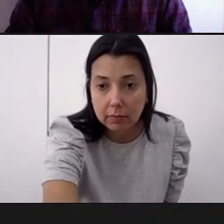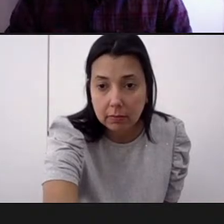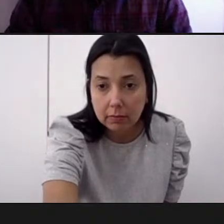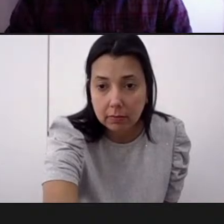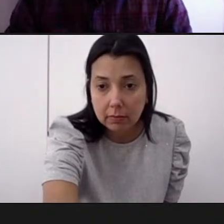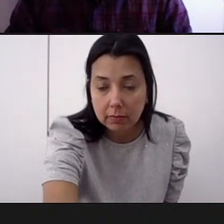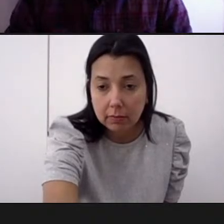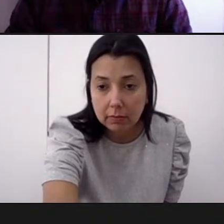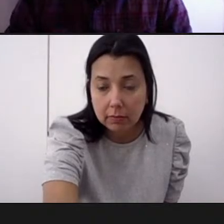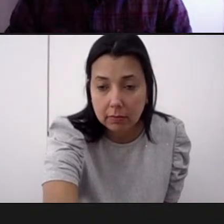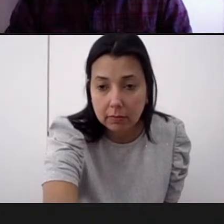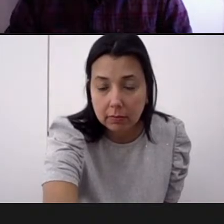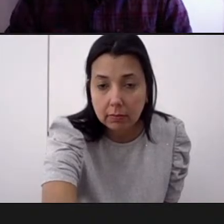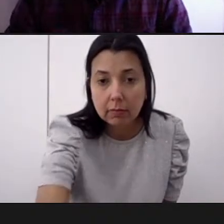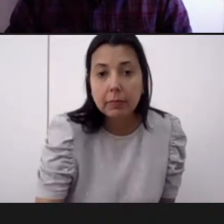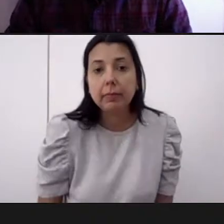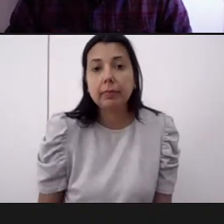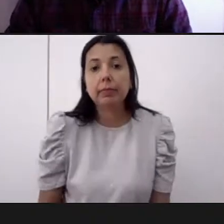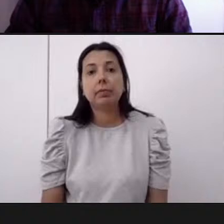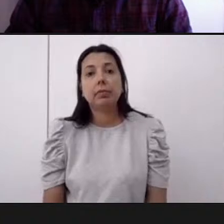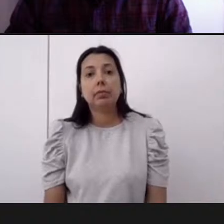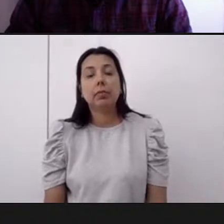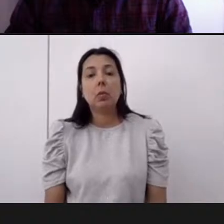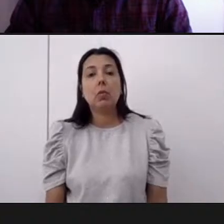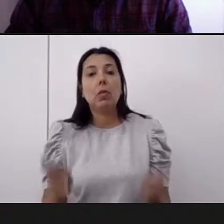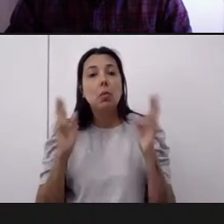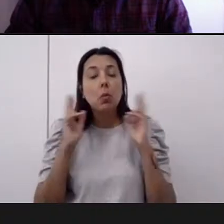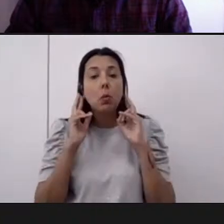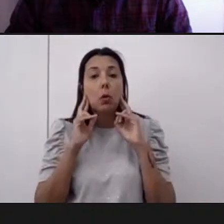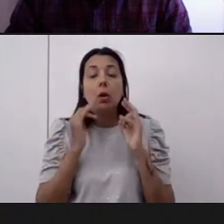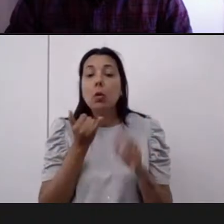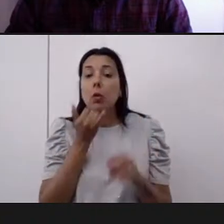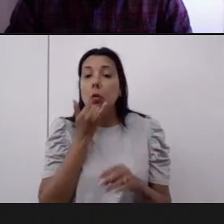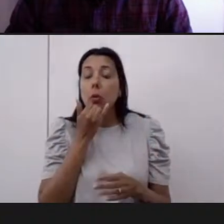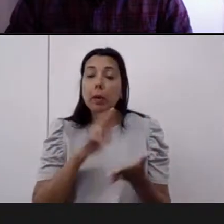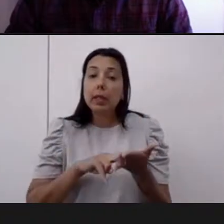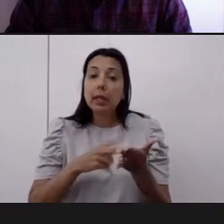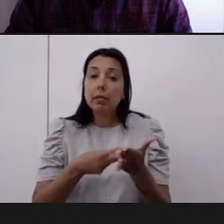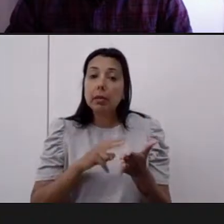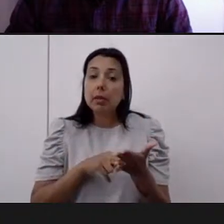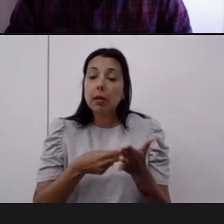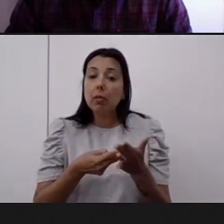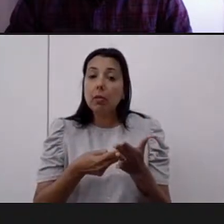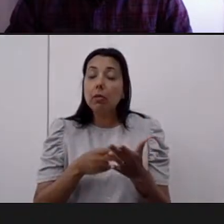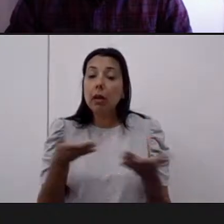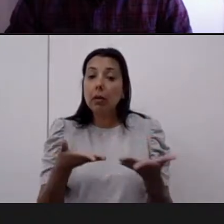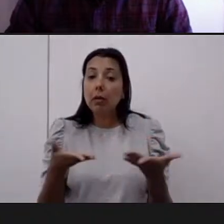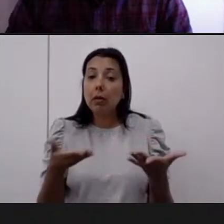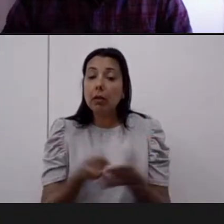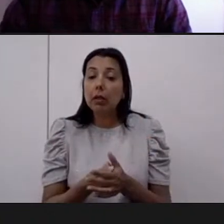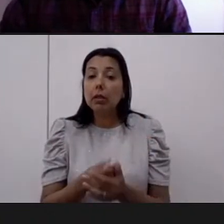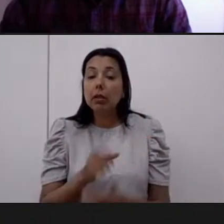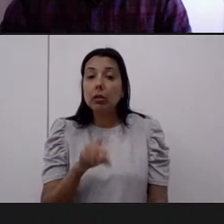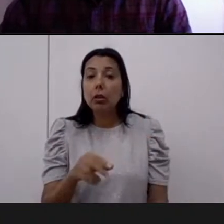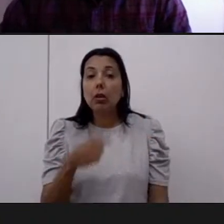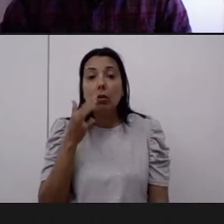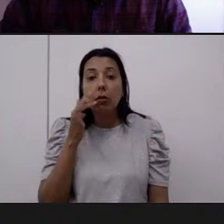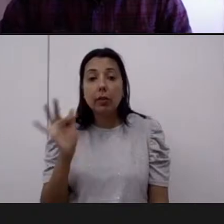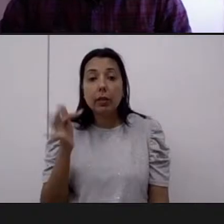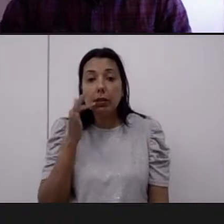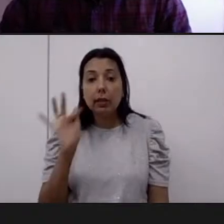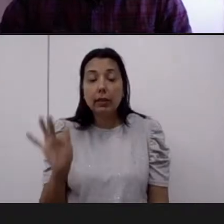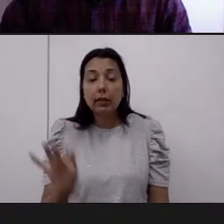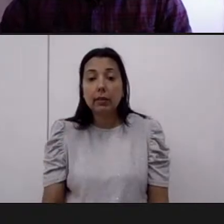as a specialist of legal instruments. So there is no split.